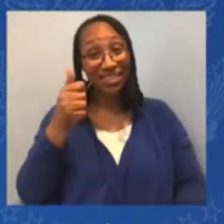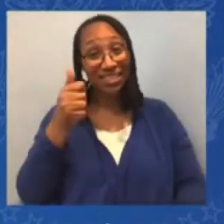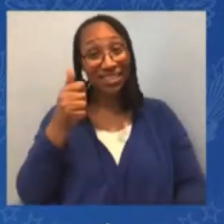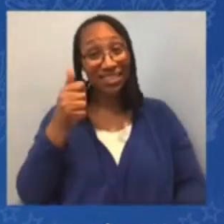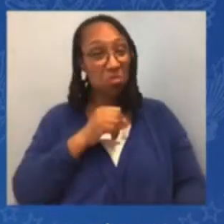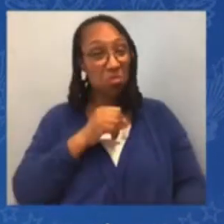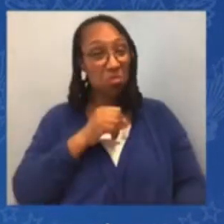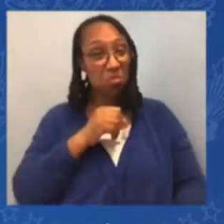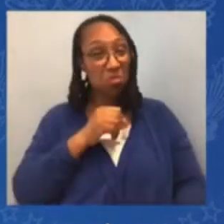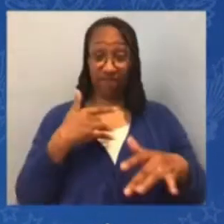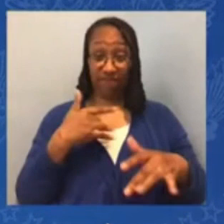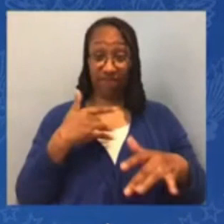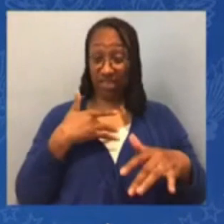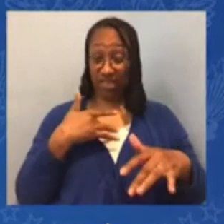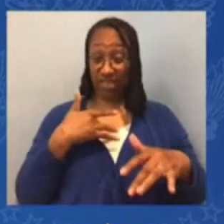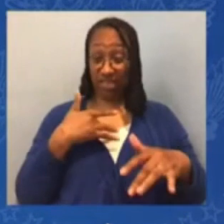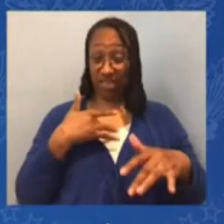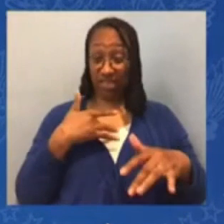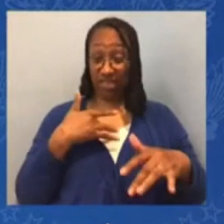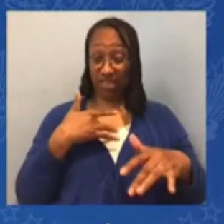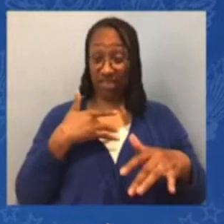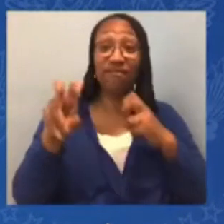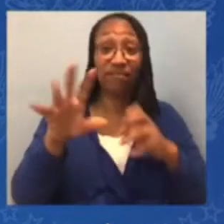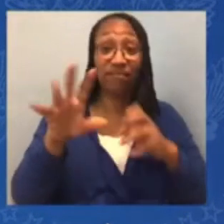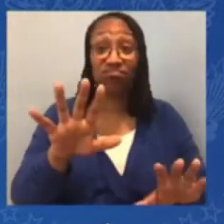All kidding aside, a lot of people are frustrated.